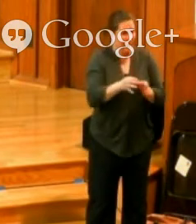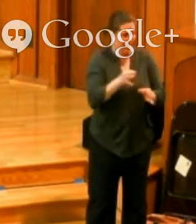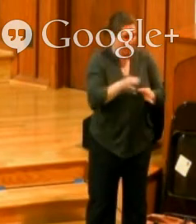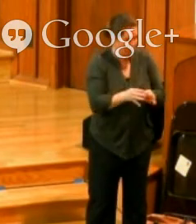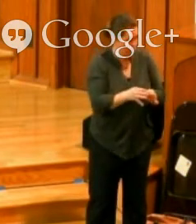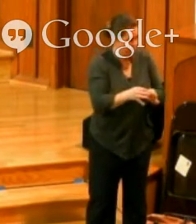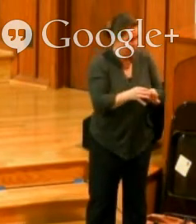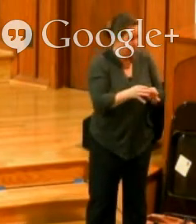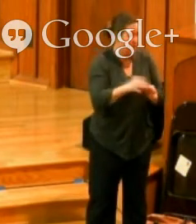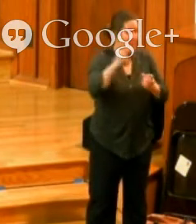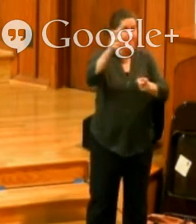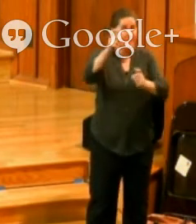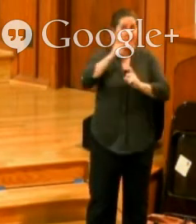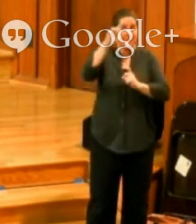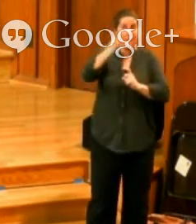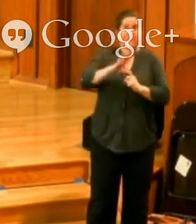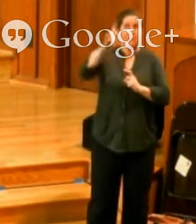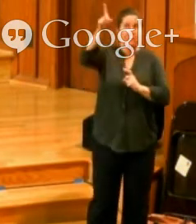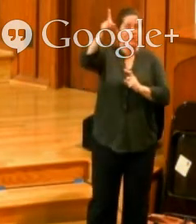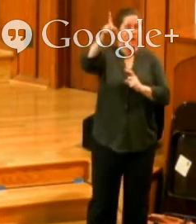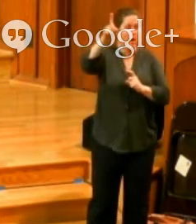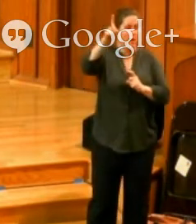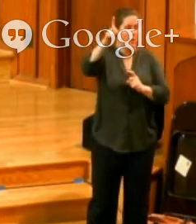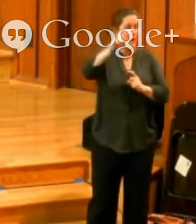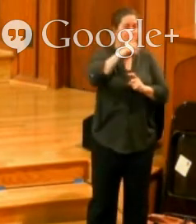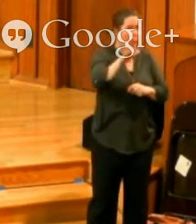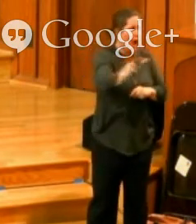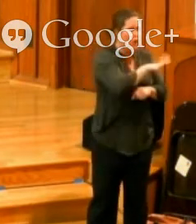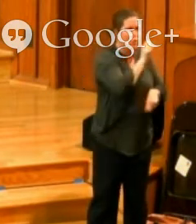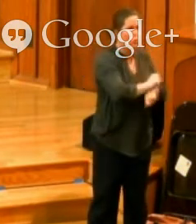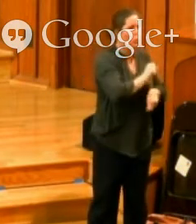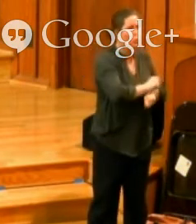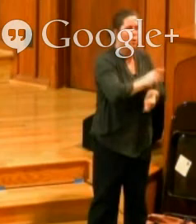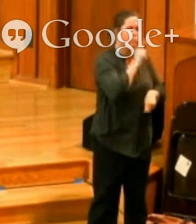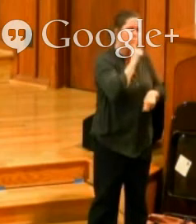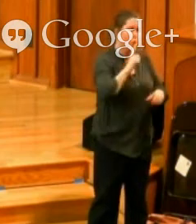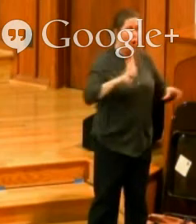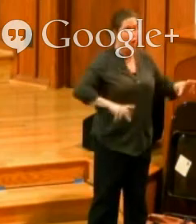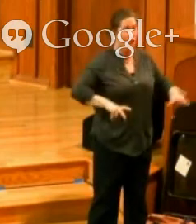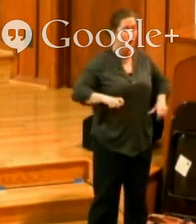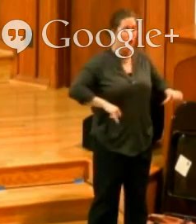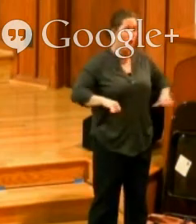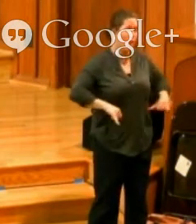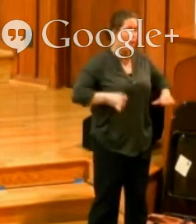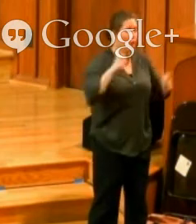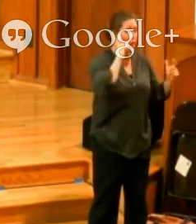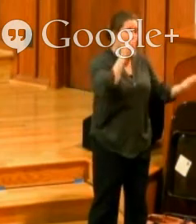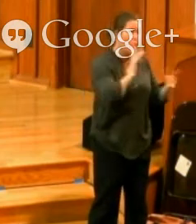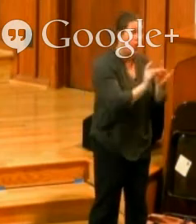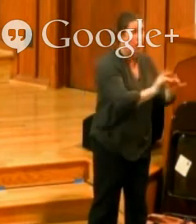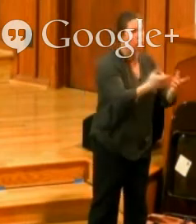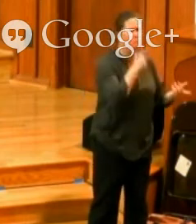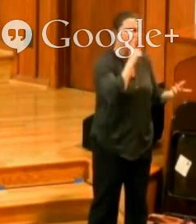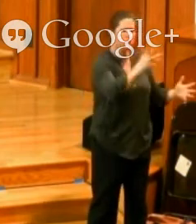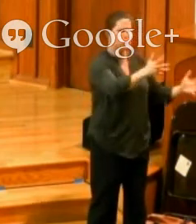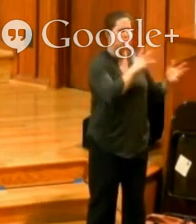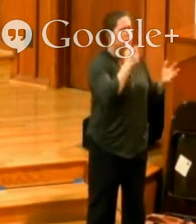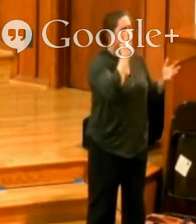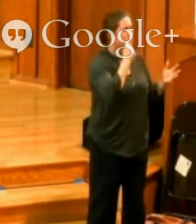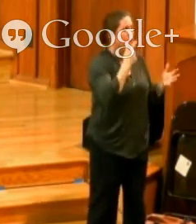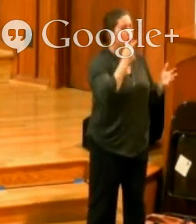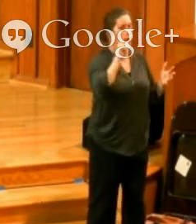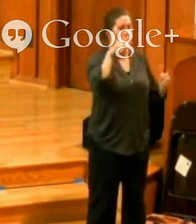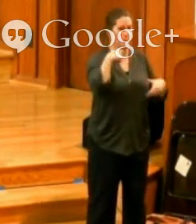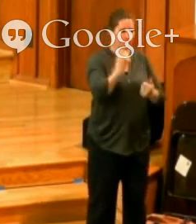God, not of works, lest anyone should boast. So gifts, the gifts of grace are mercy and pardon and forgiveness and power